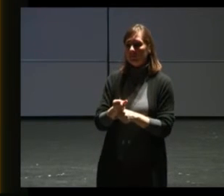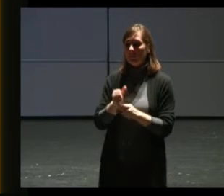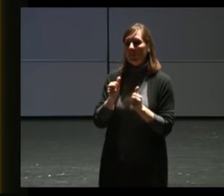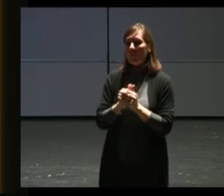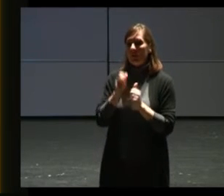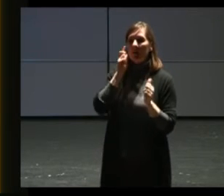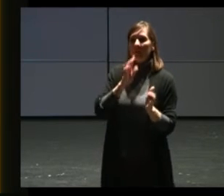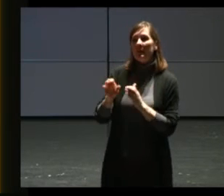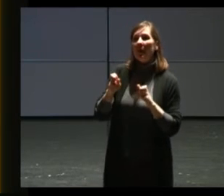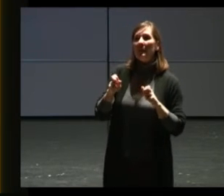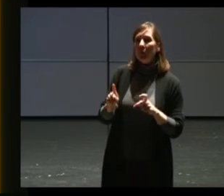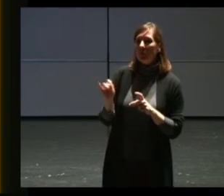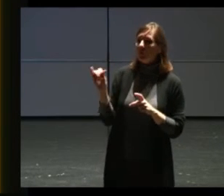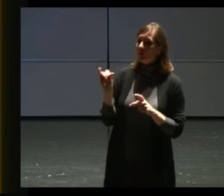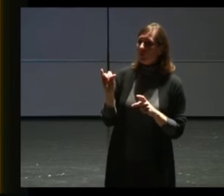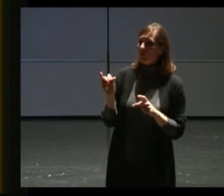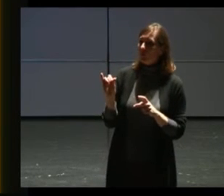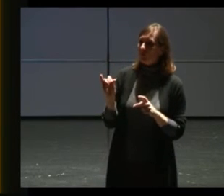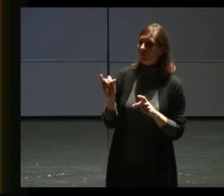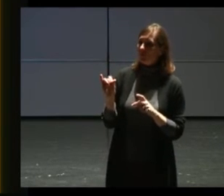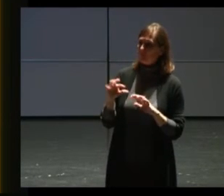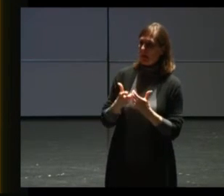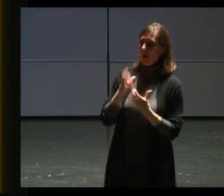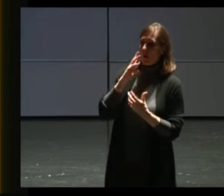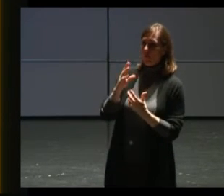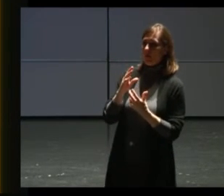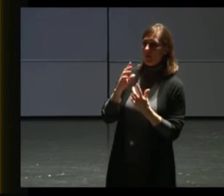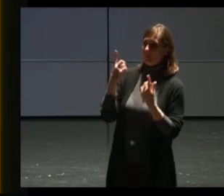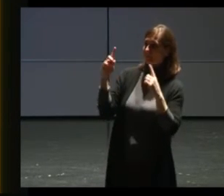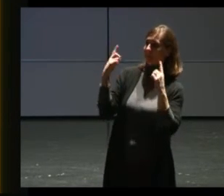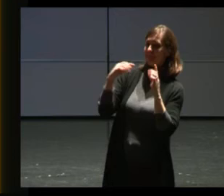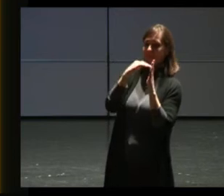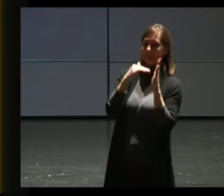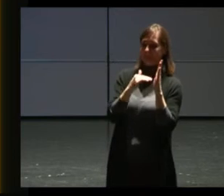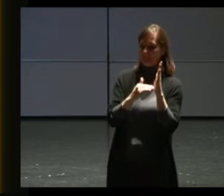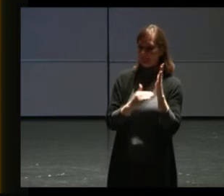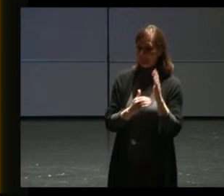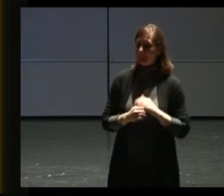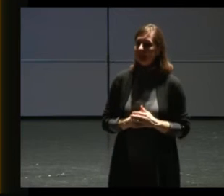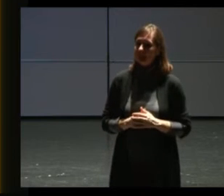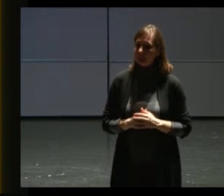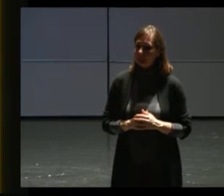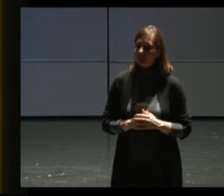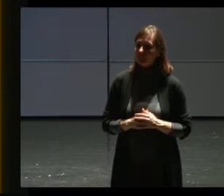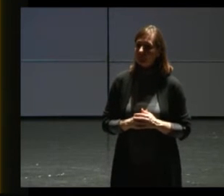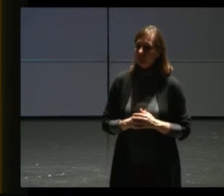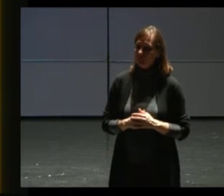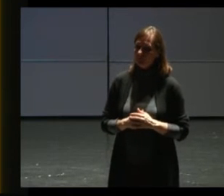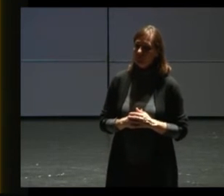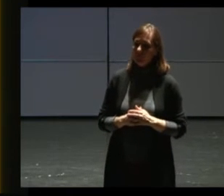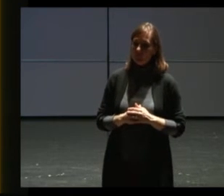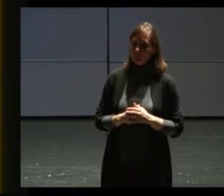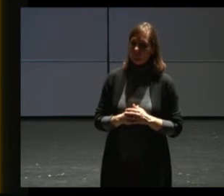strategic opportunity as well as the pathways to achieve them. Over the next several weeks, as that website